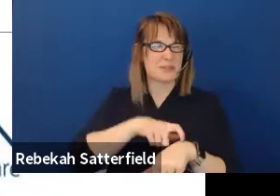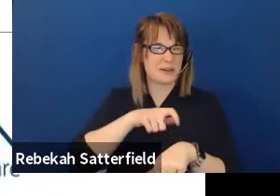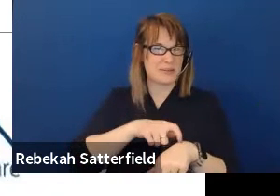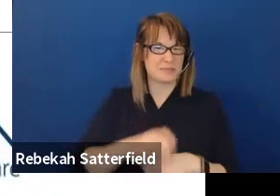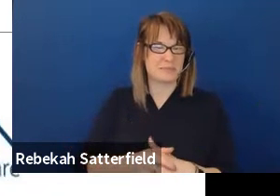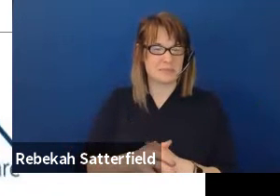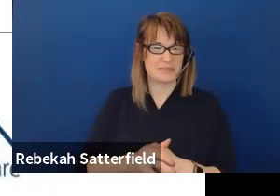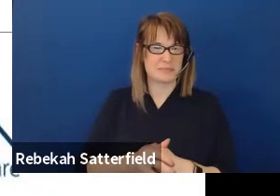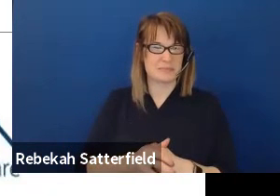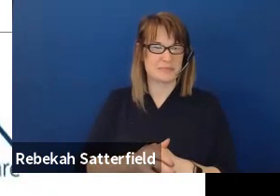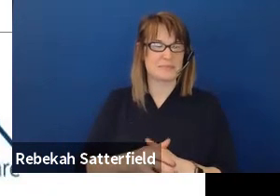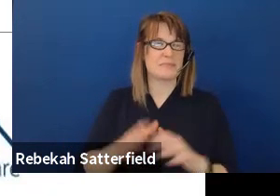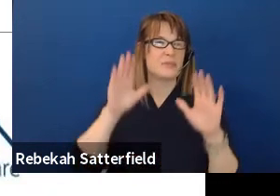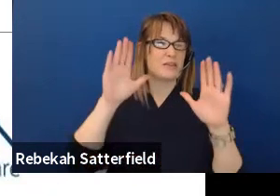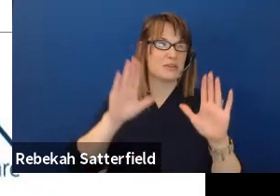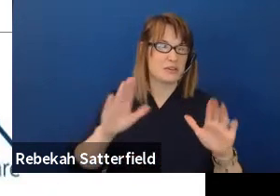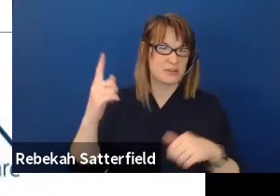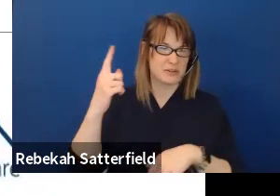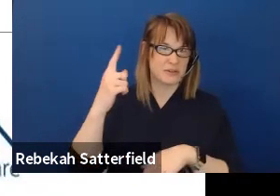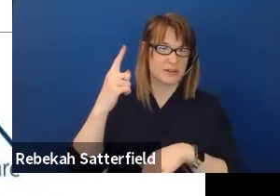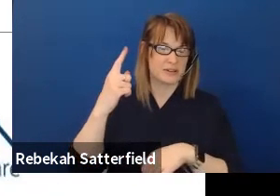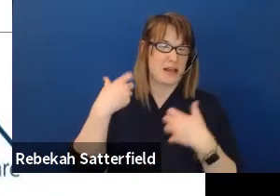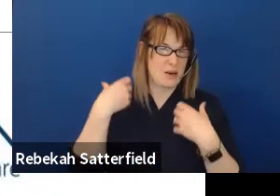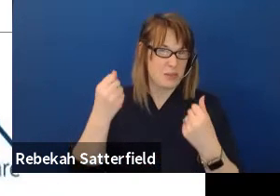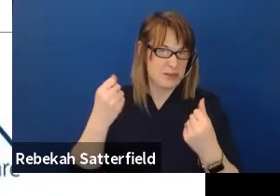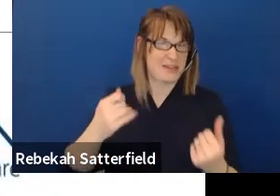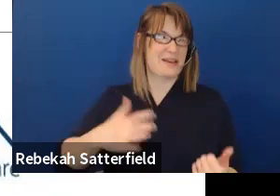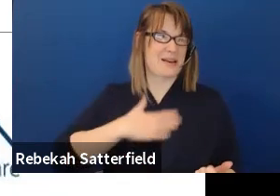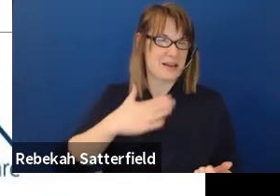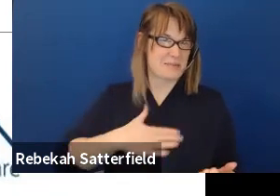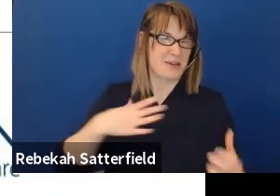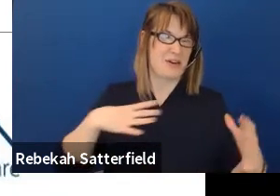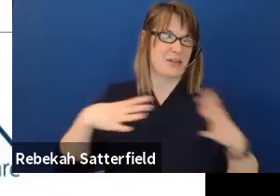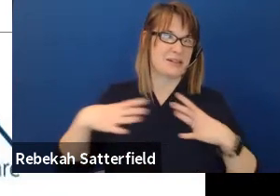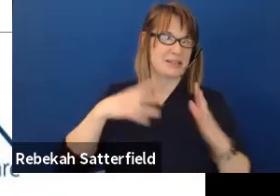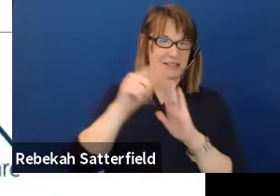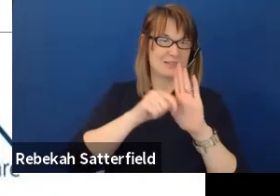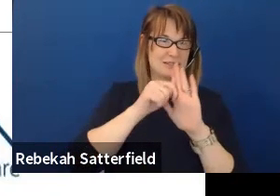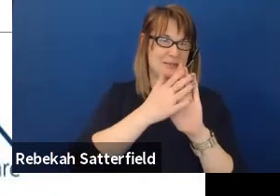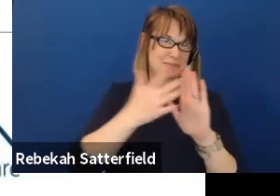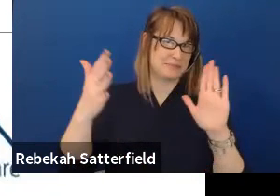interest, and have a wonderful, healthy, and happy holiday season.